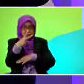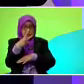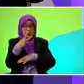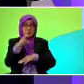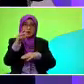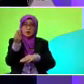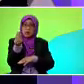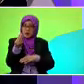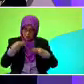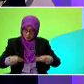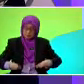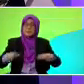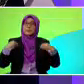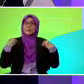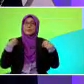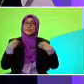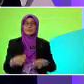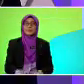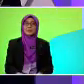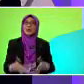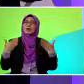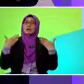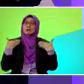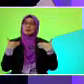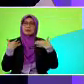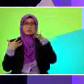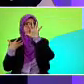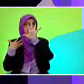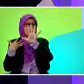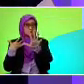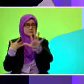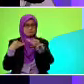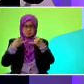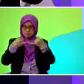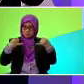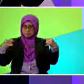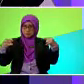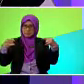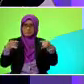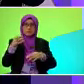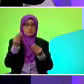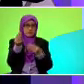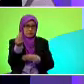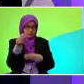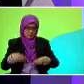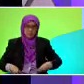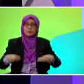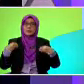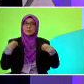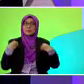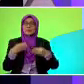so there are 5 types of microorganisms. What are they? Okay, I